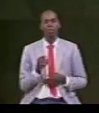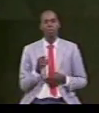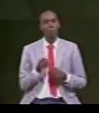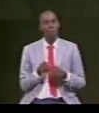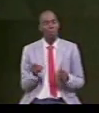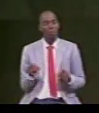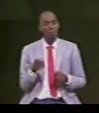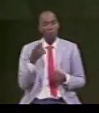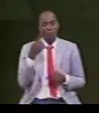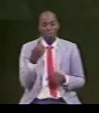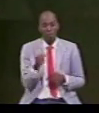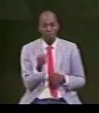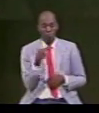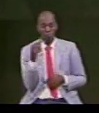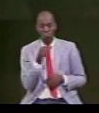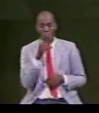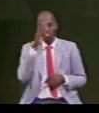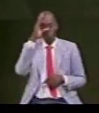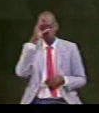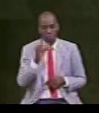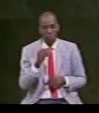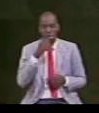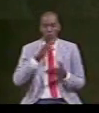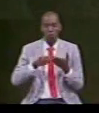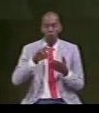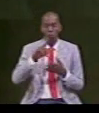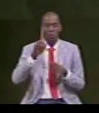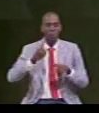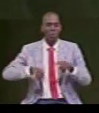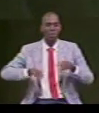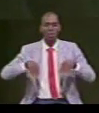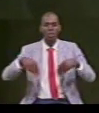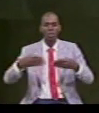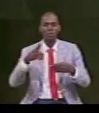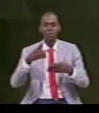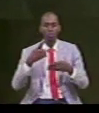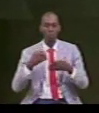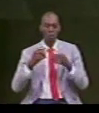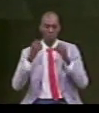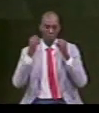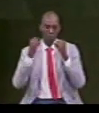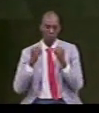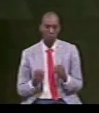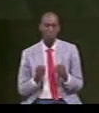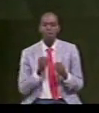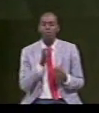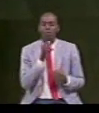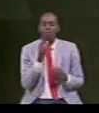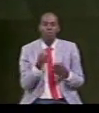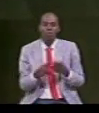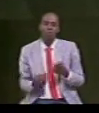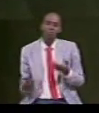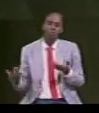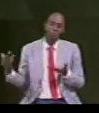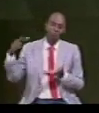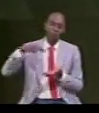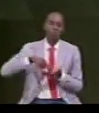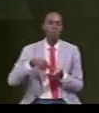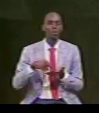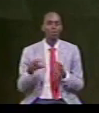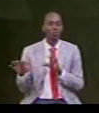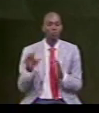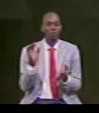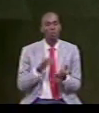man cannot give you the power not to repeat that thing. Only Christ